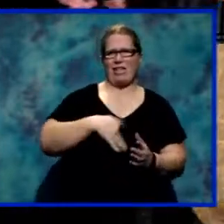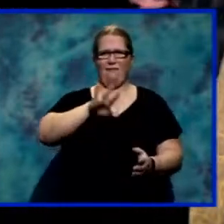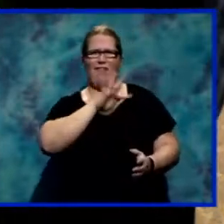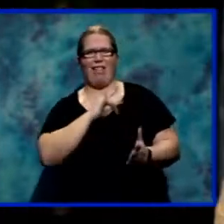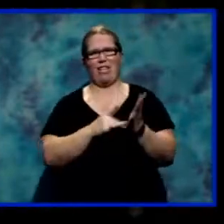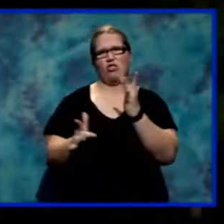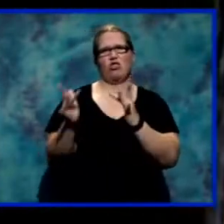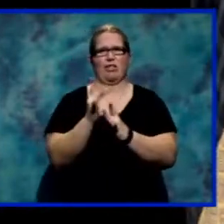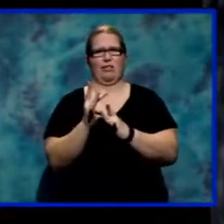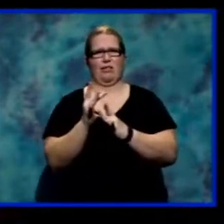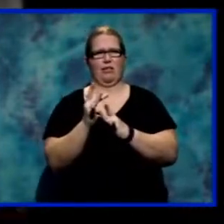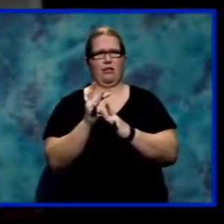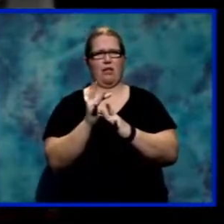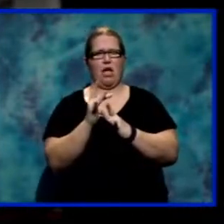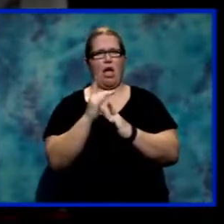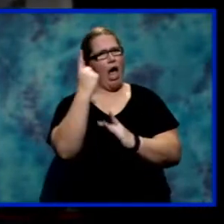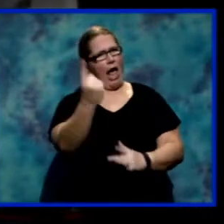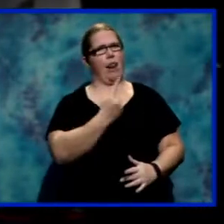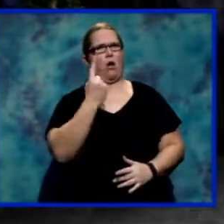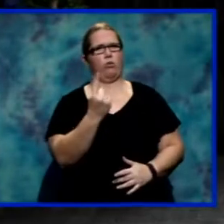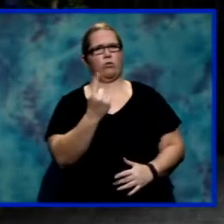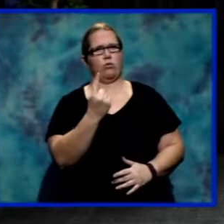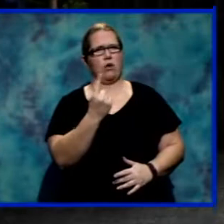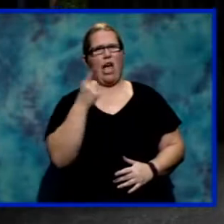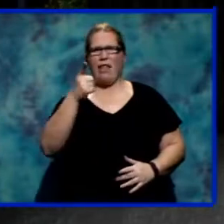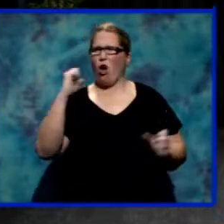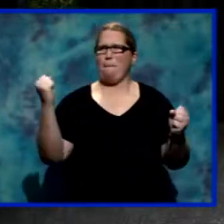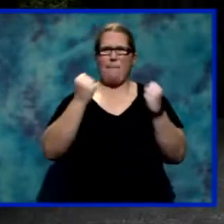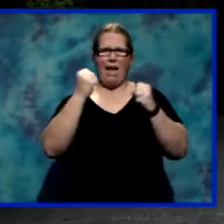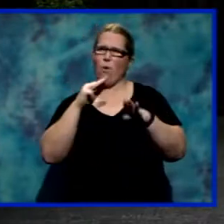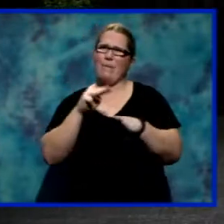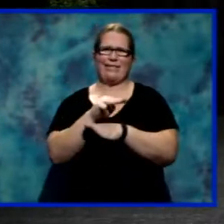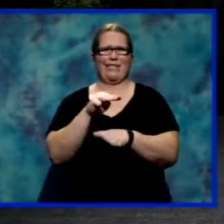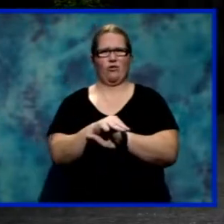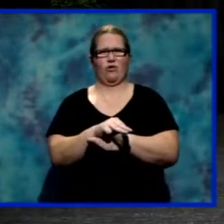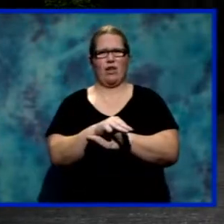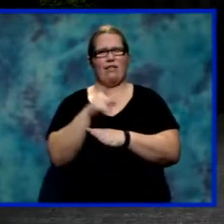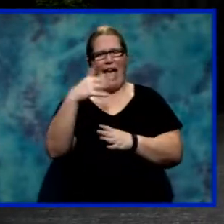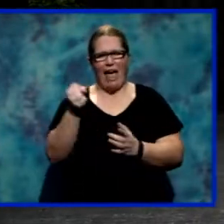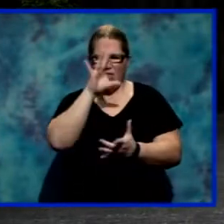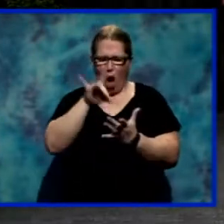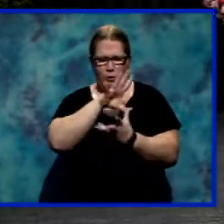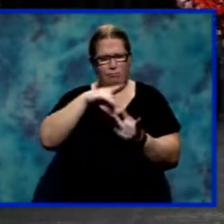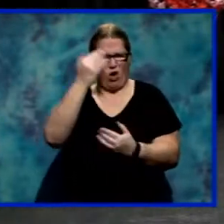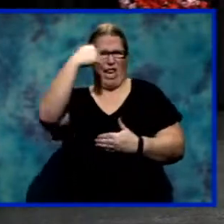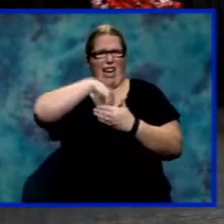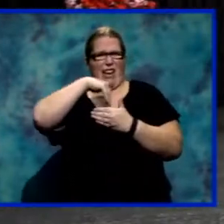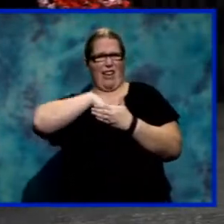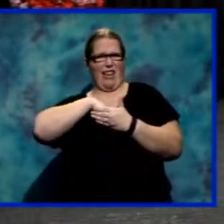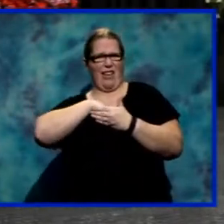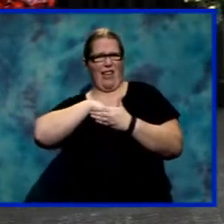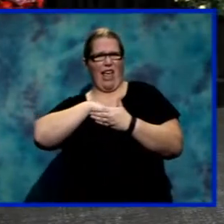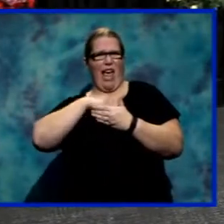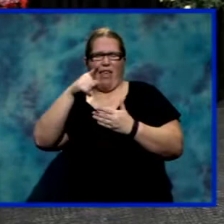Jesus alone. And they were powerful messages. And they had the Holy Spirit in them. And they were setting the place